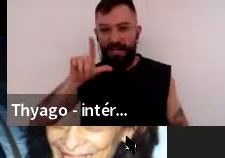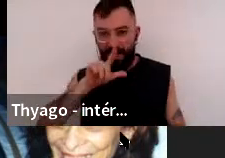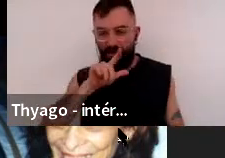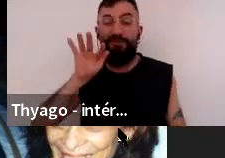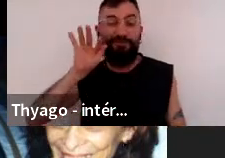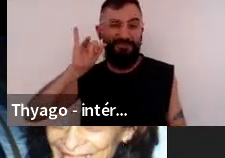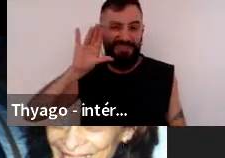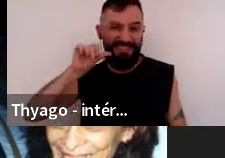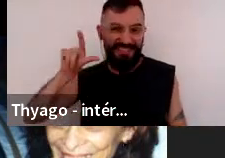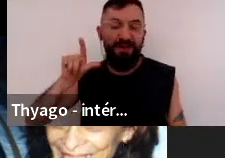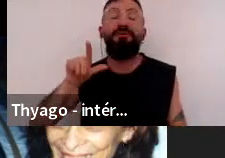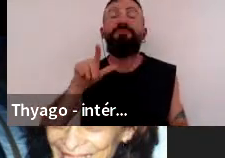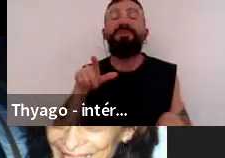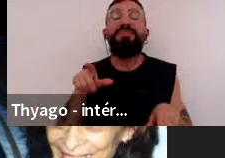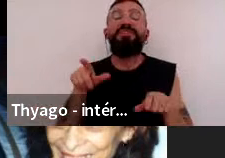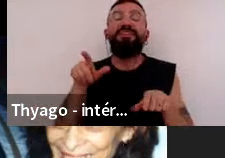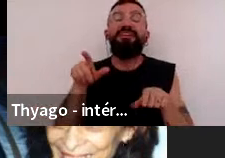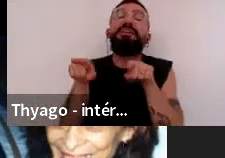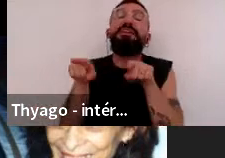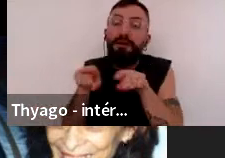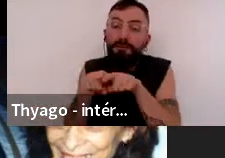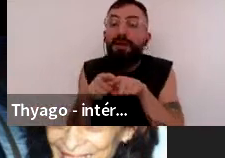be related to